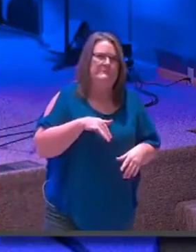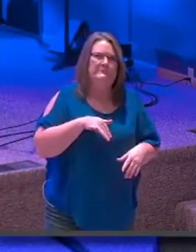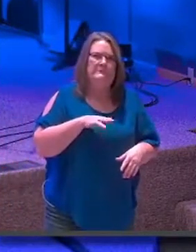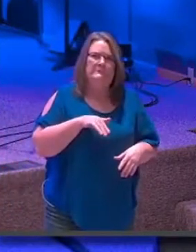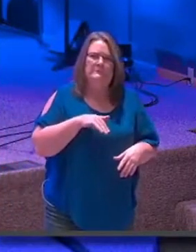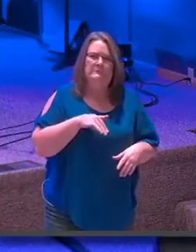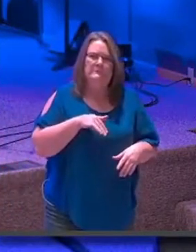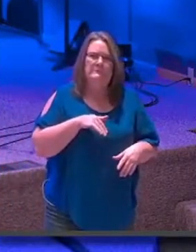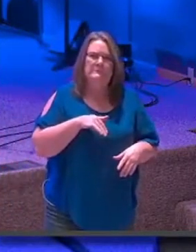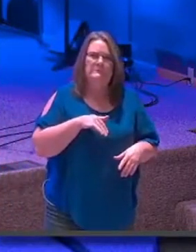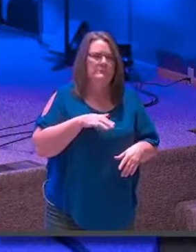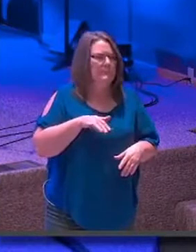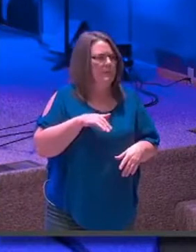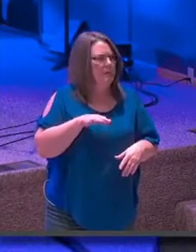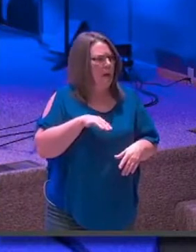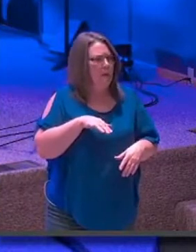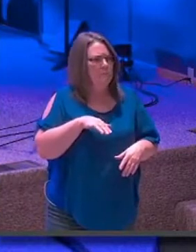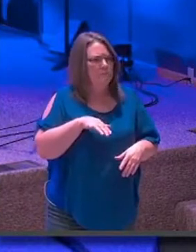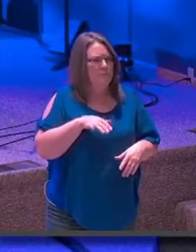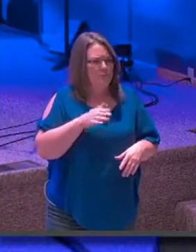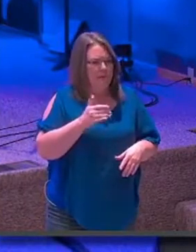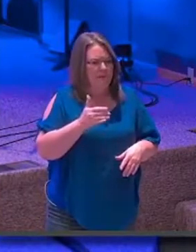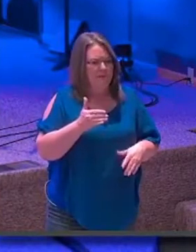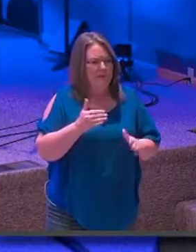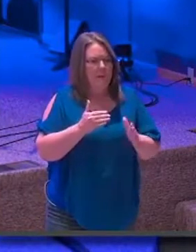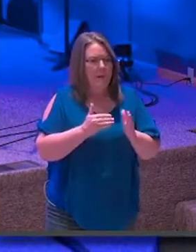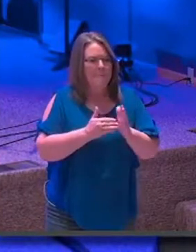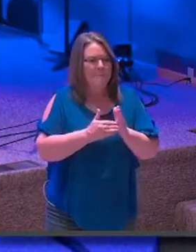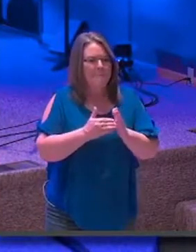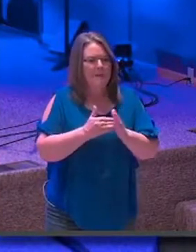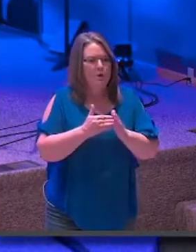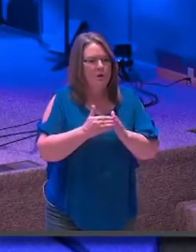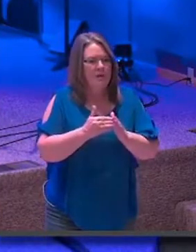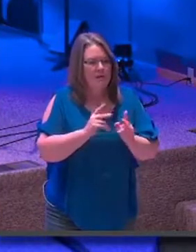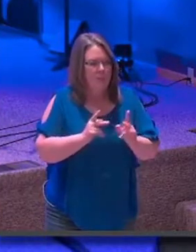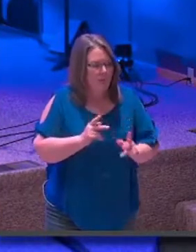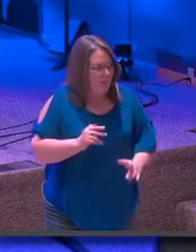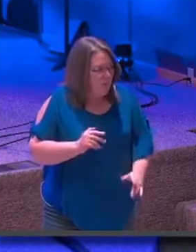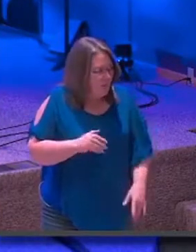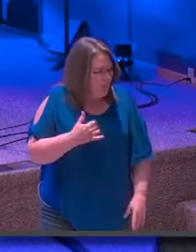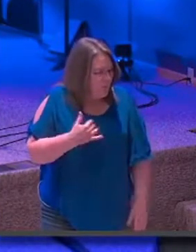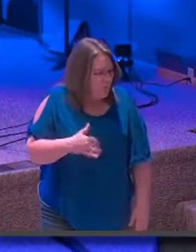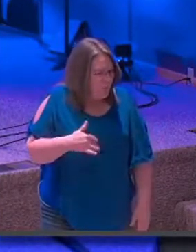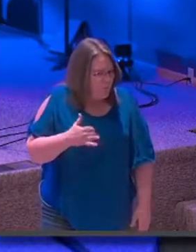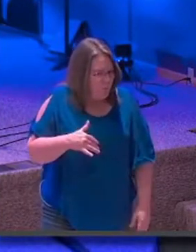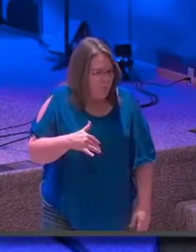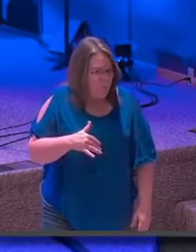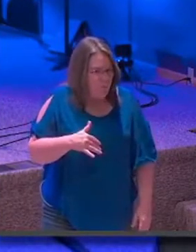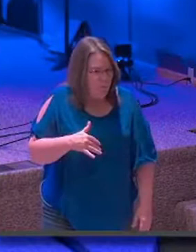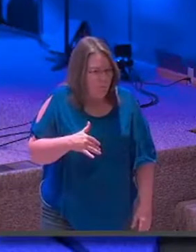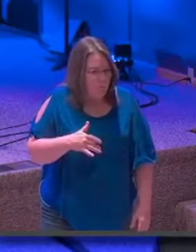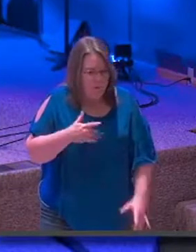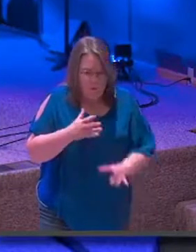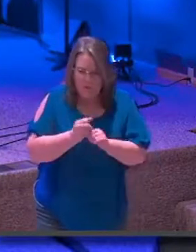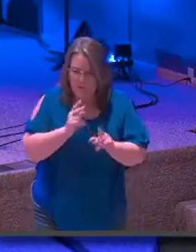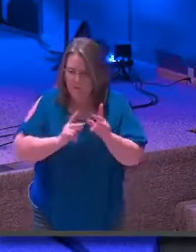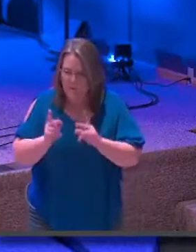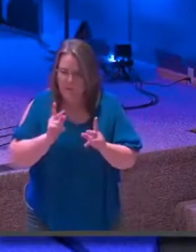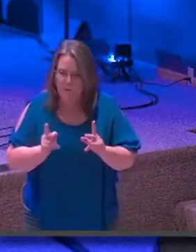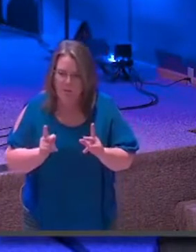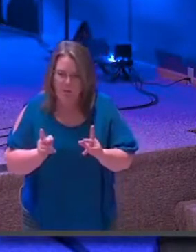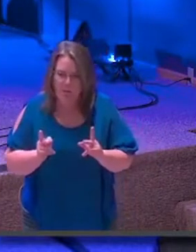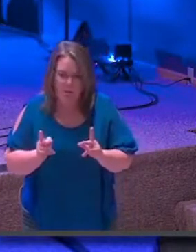let's see, about 15 million. I'm like, dear Lord, we get people that